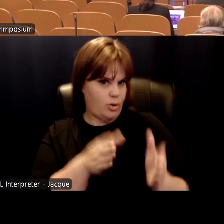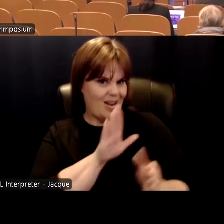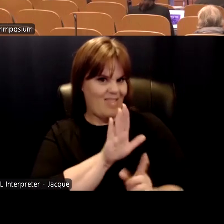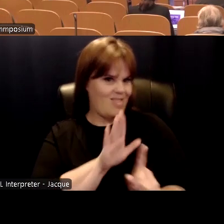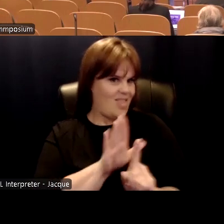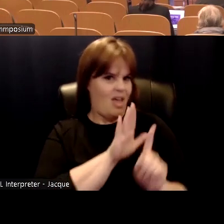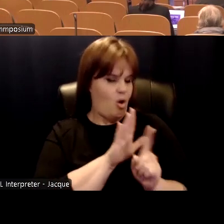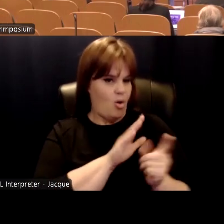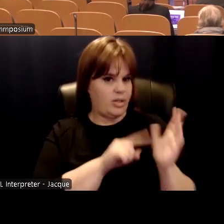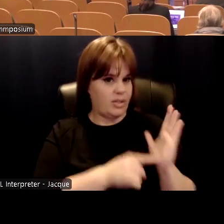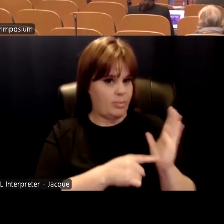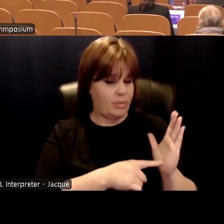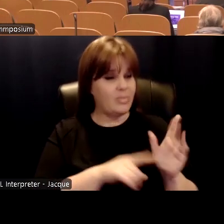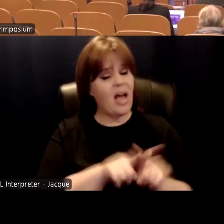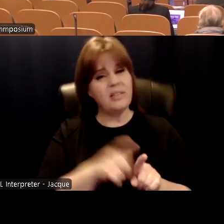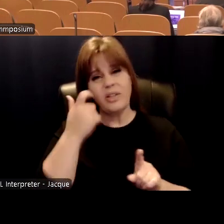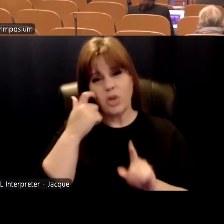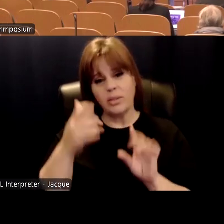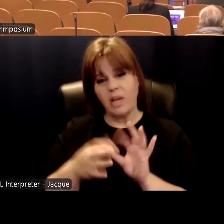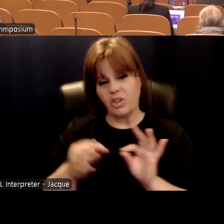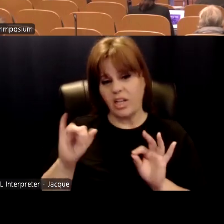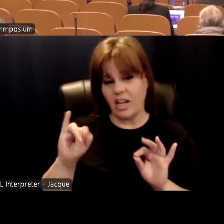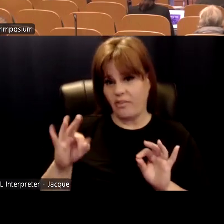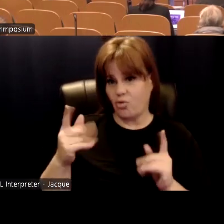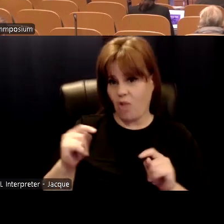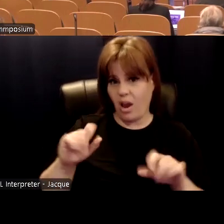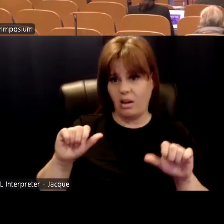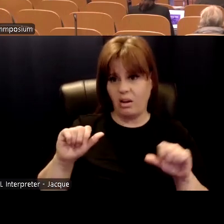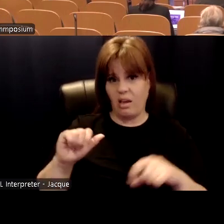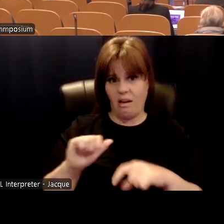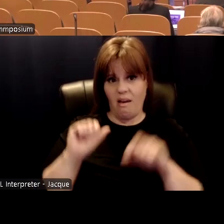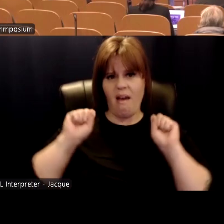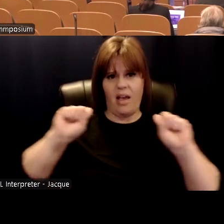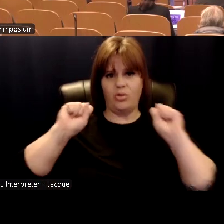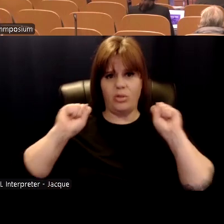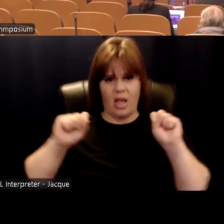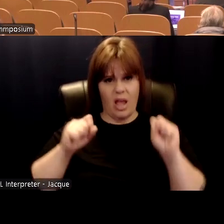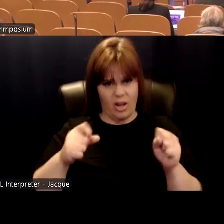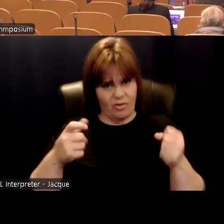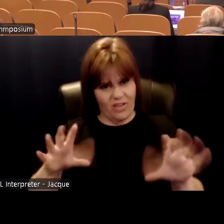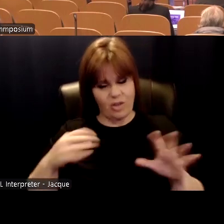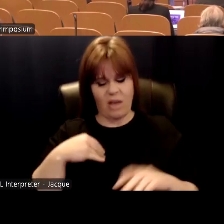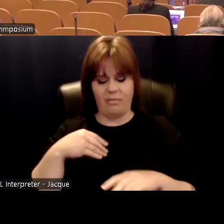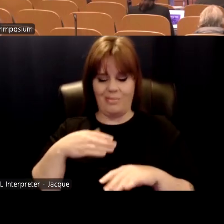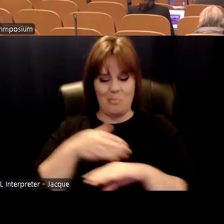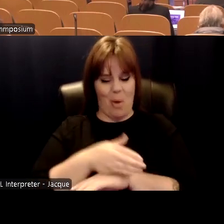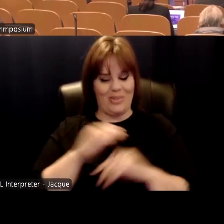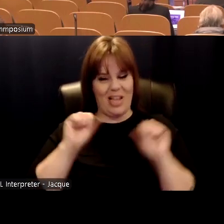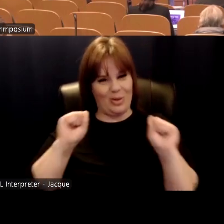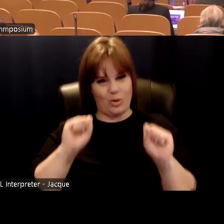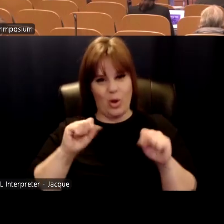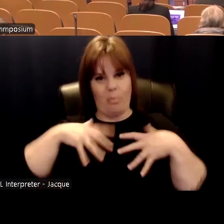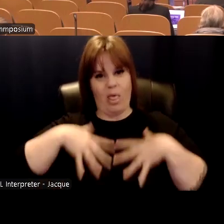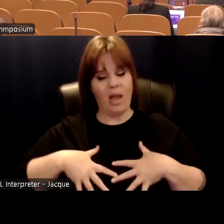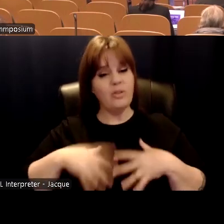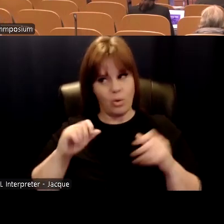I just mentioned, if you try to do exercise and you have post-exertional malaise, you can worsen your symptoms.